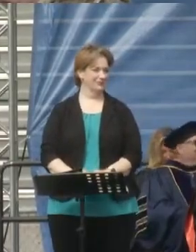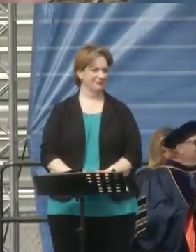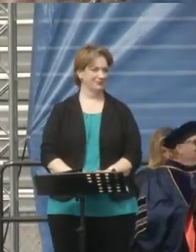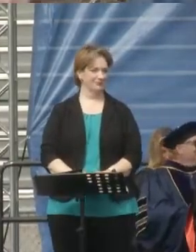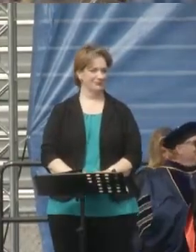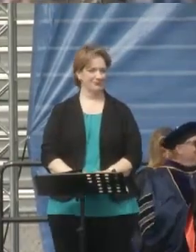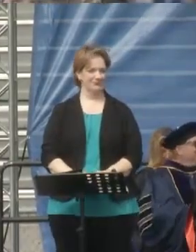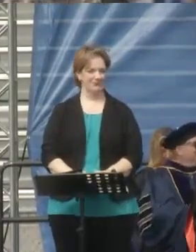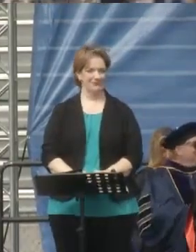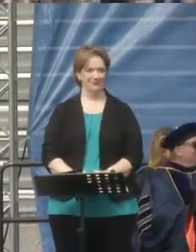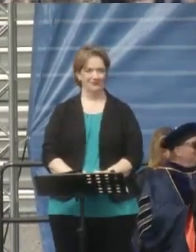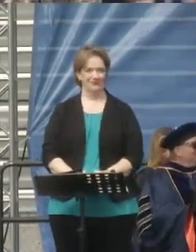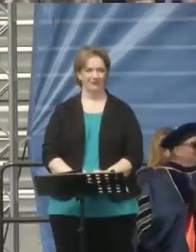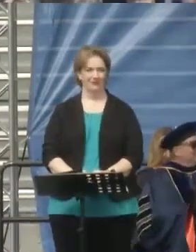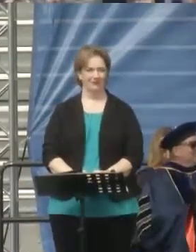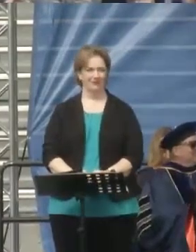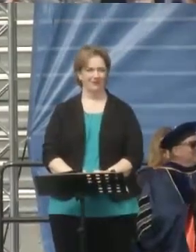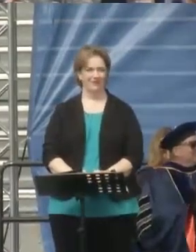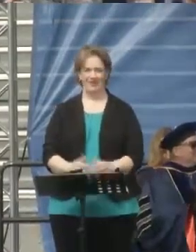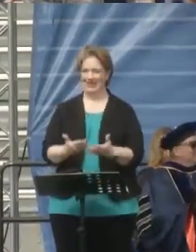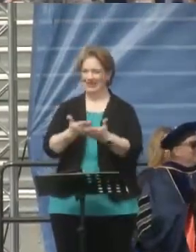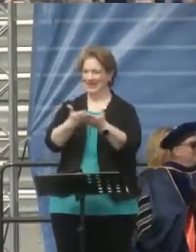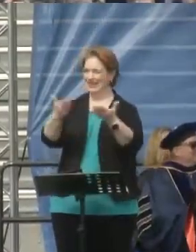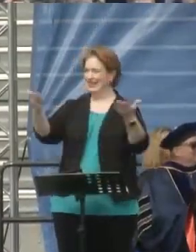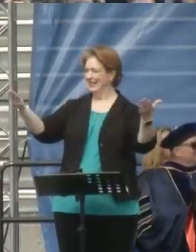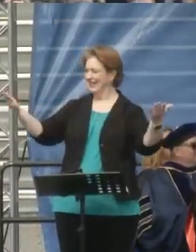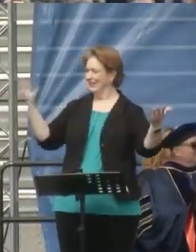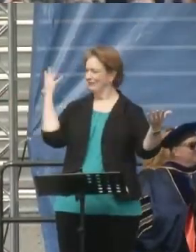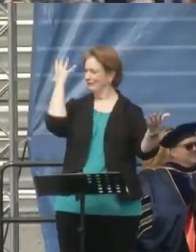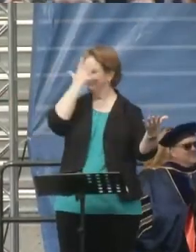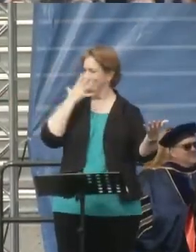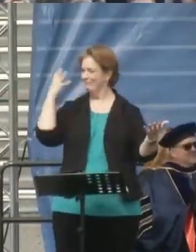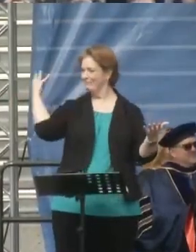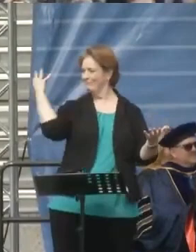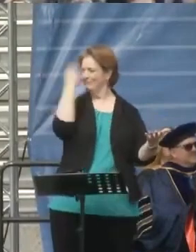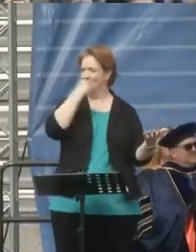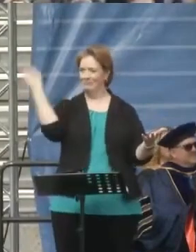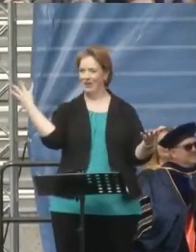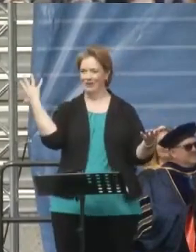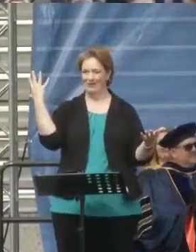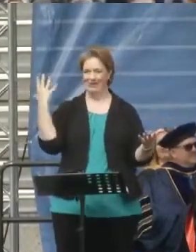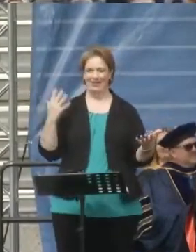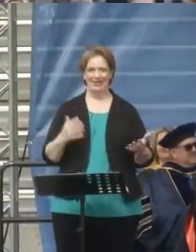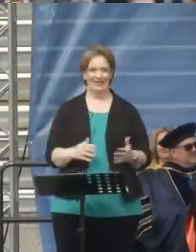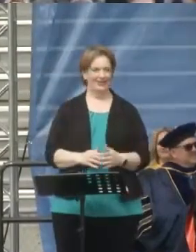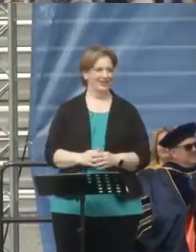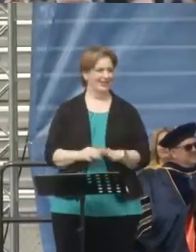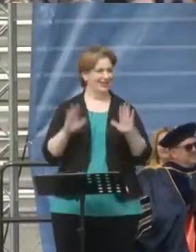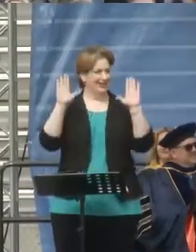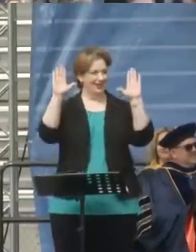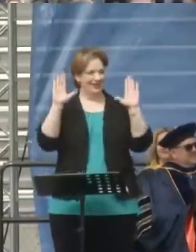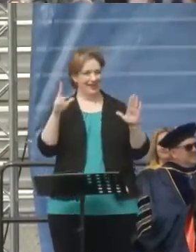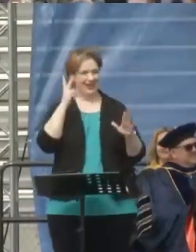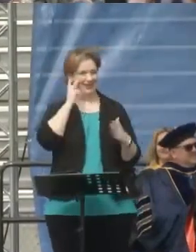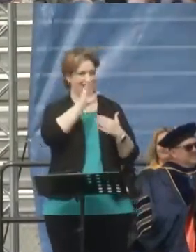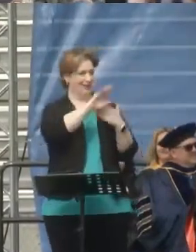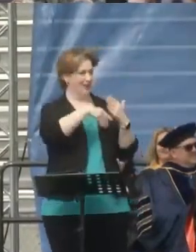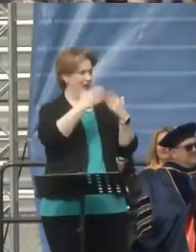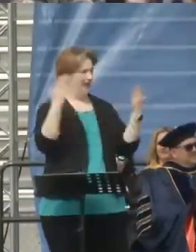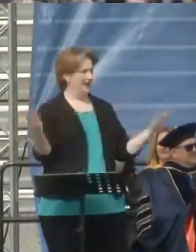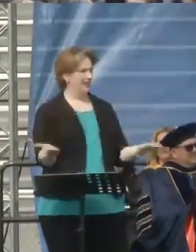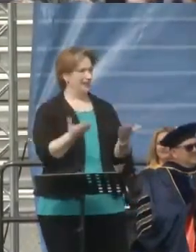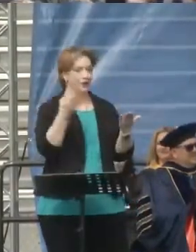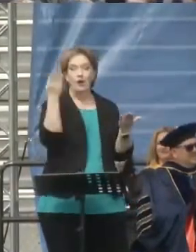And what a great looking graduating class. It is fantastic to see you all here together on the blue.